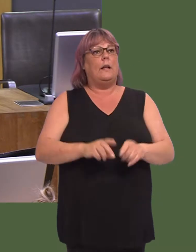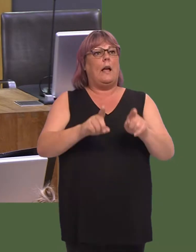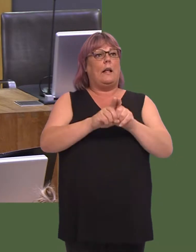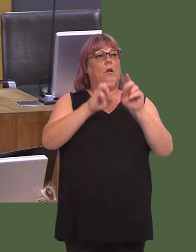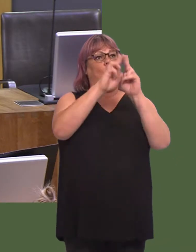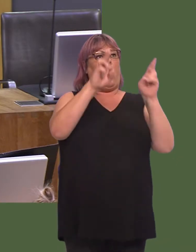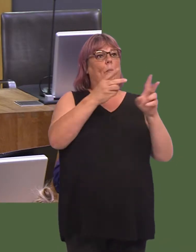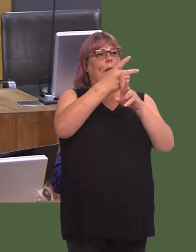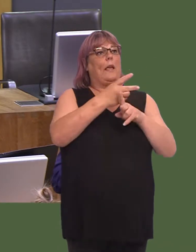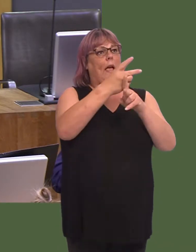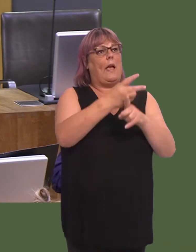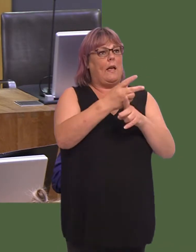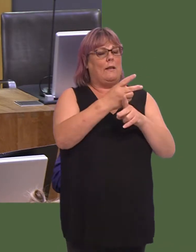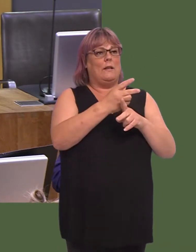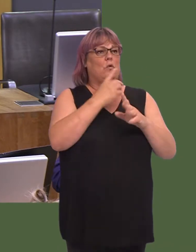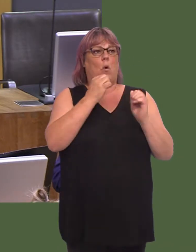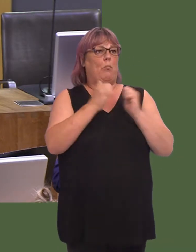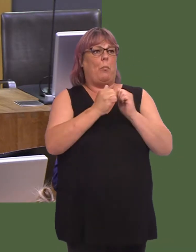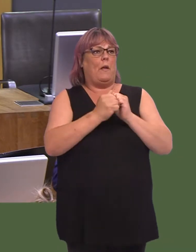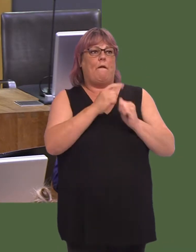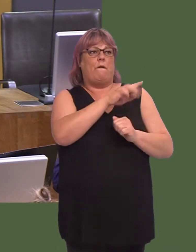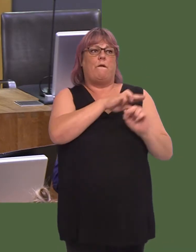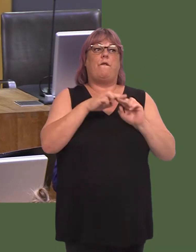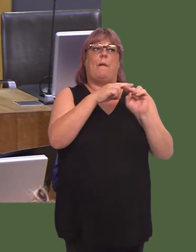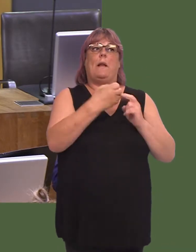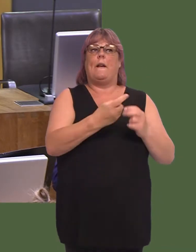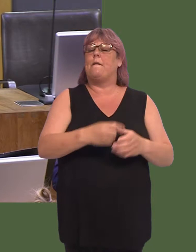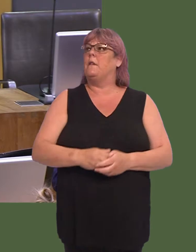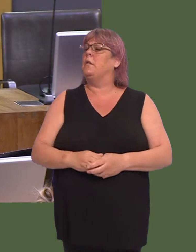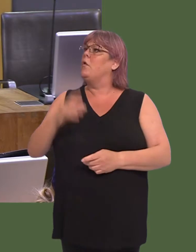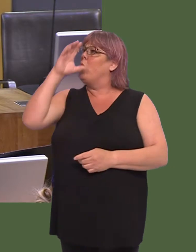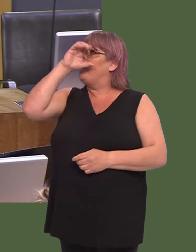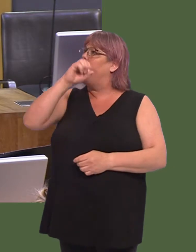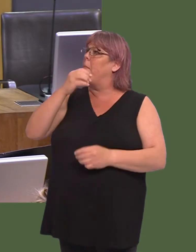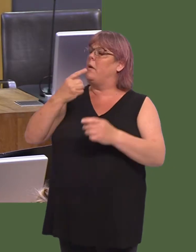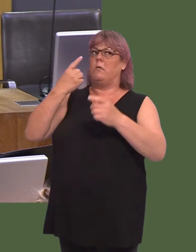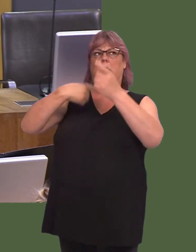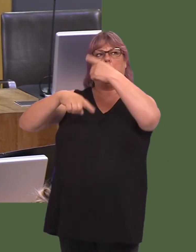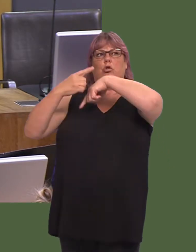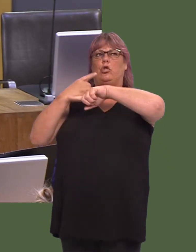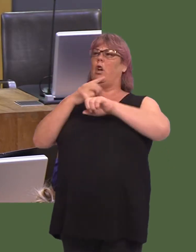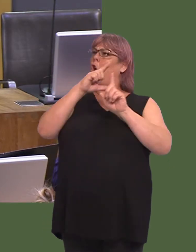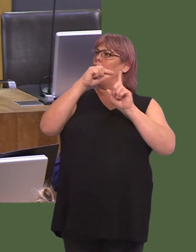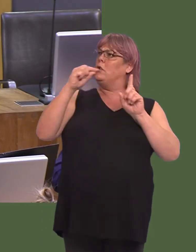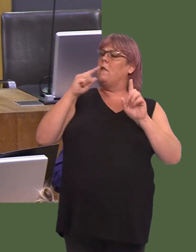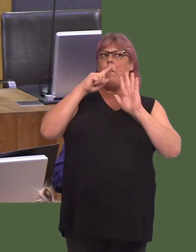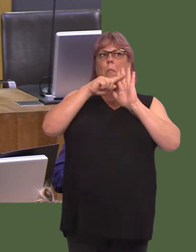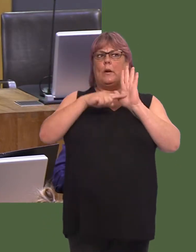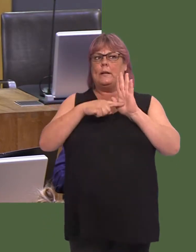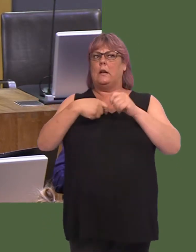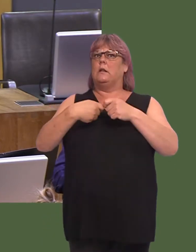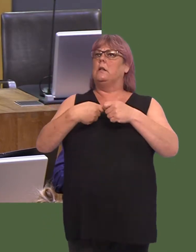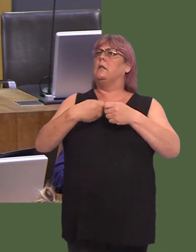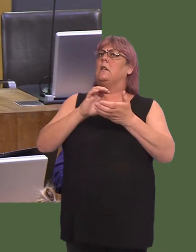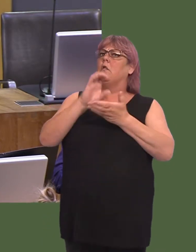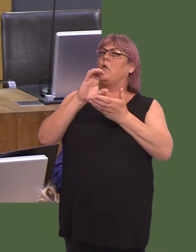health care and a traditional domiciliary care is not appropriate anyway. You'll remember that the Welsh Conservatives launched a policy